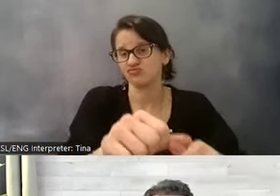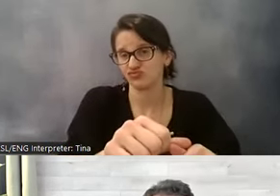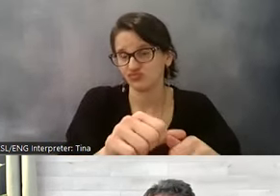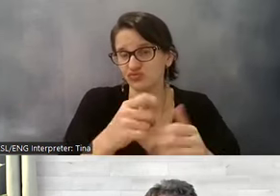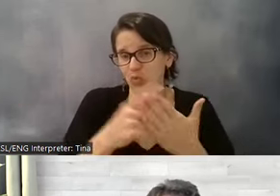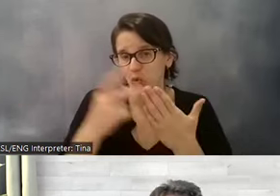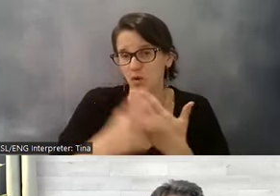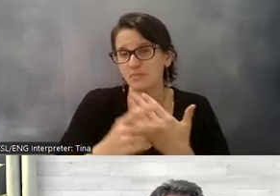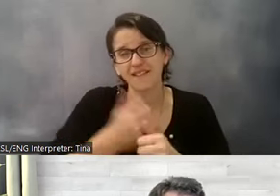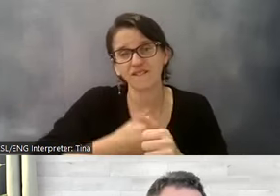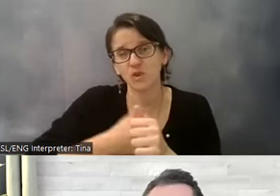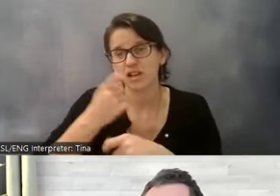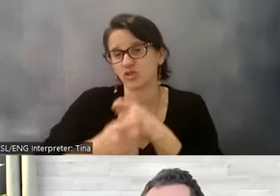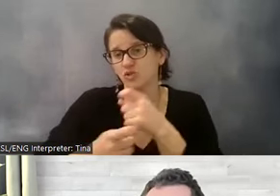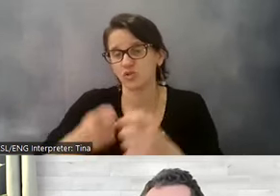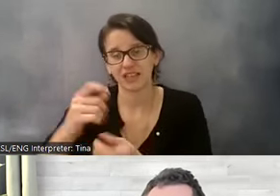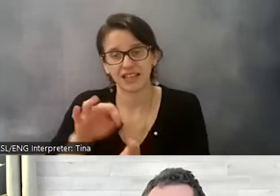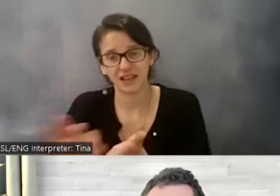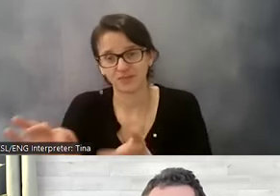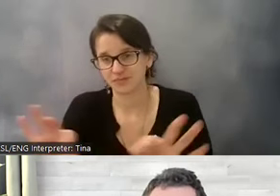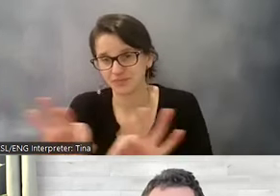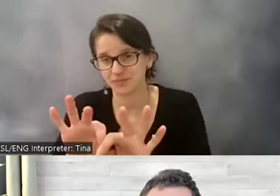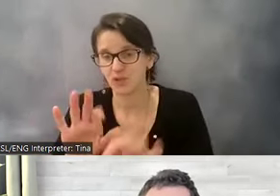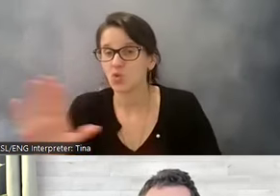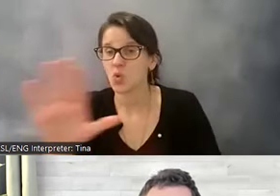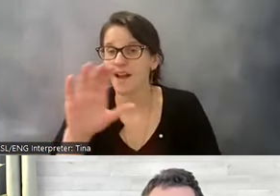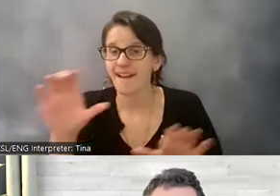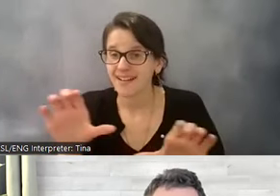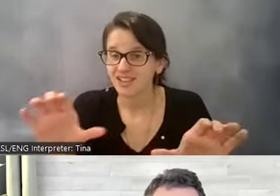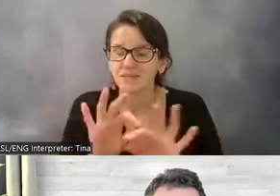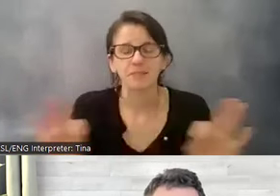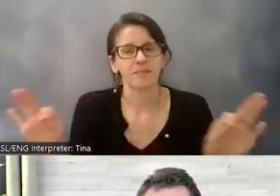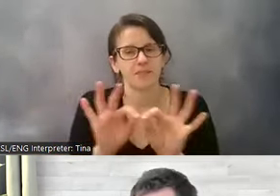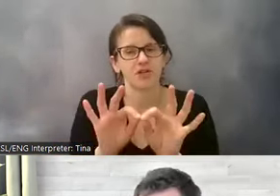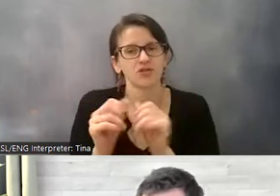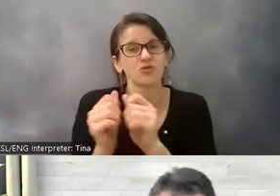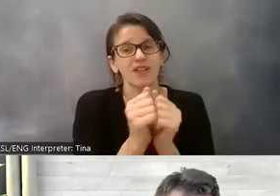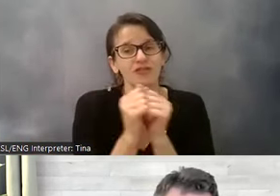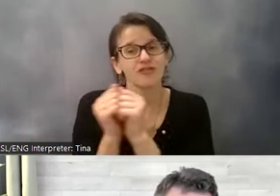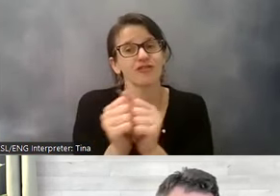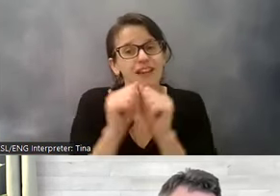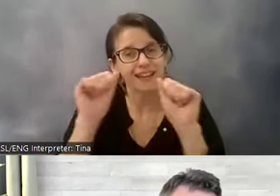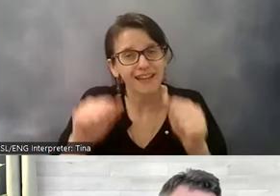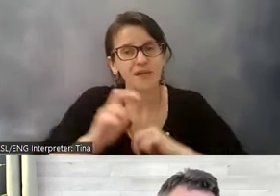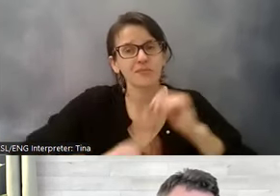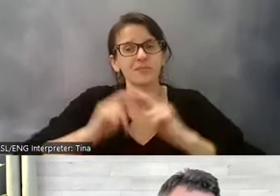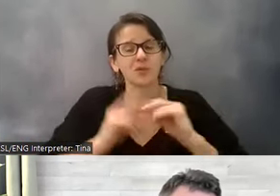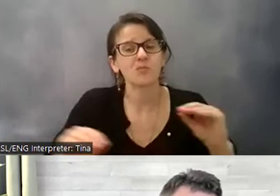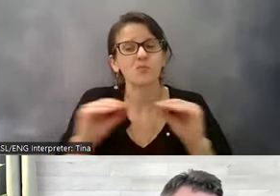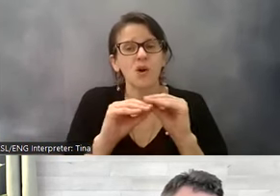contribution counts. Remember, your actions matter, and together we can build a more sustainable and just